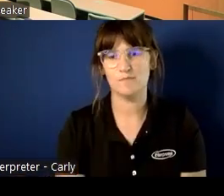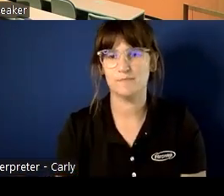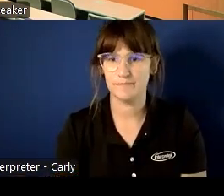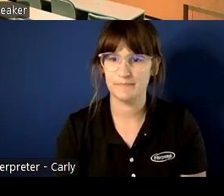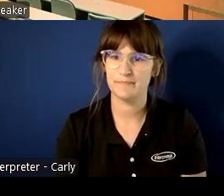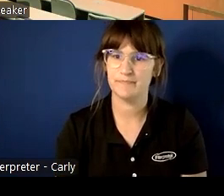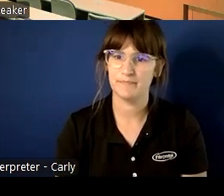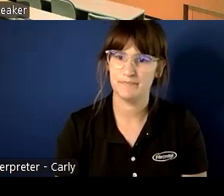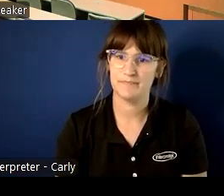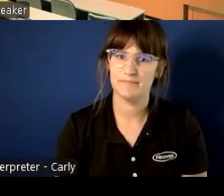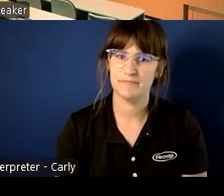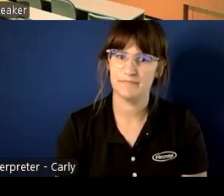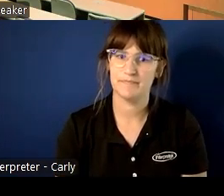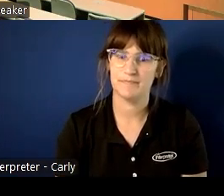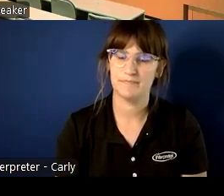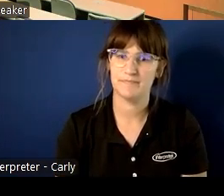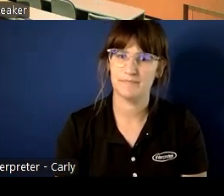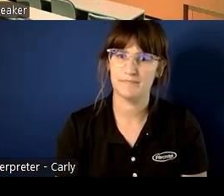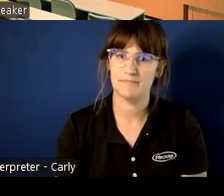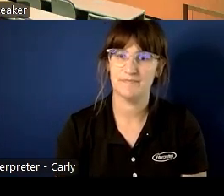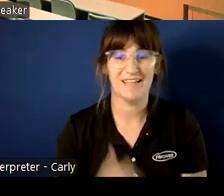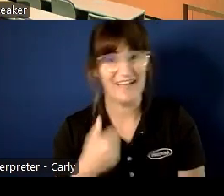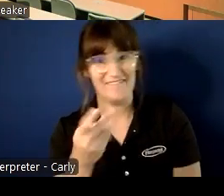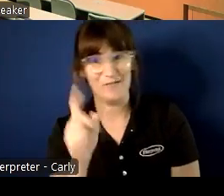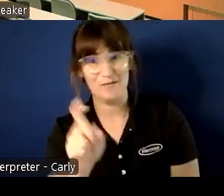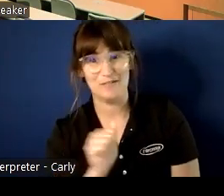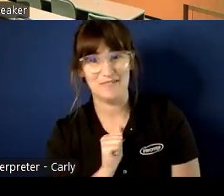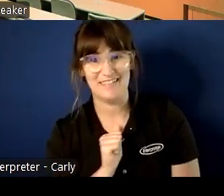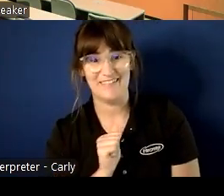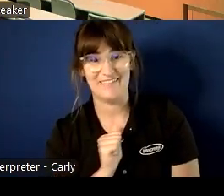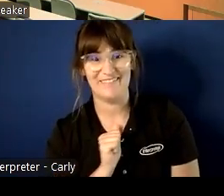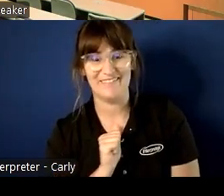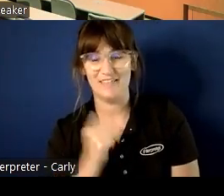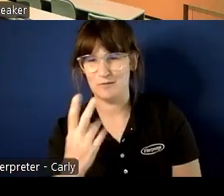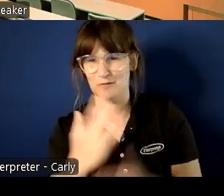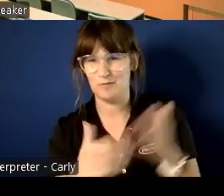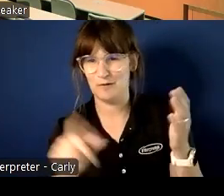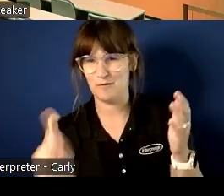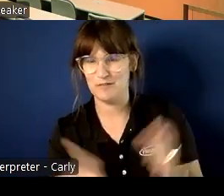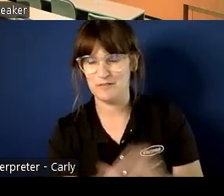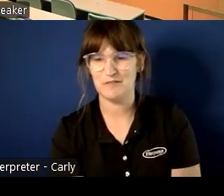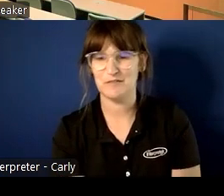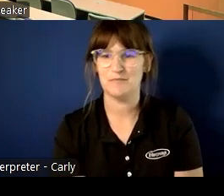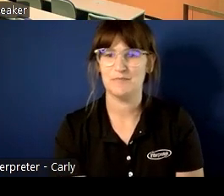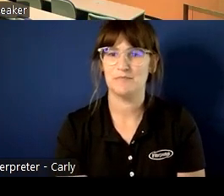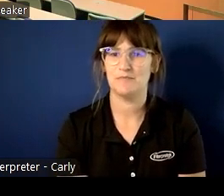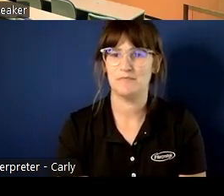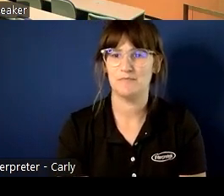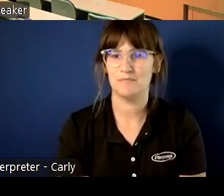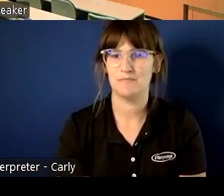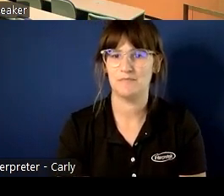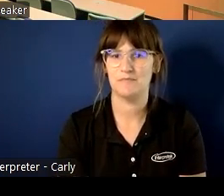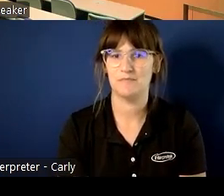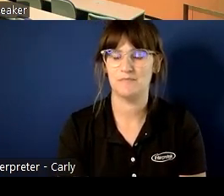Okay. And I had a couple of questions for you. Sure. Let's say this is a two-part question. Yeah. So, one is just, what